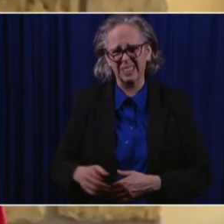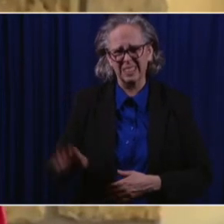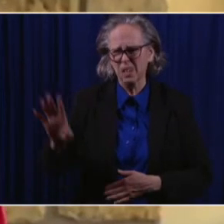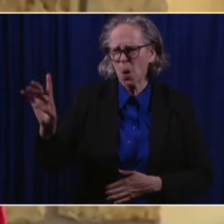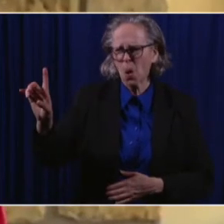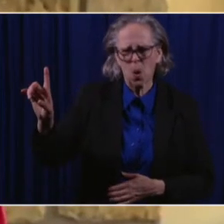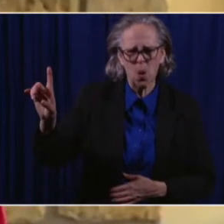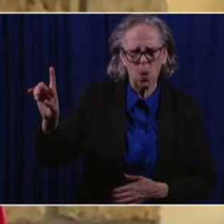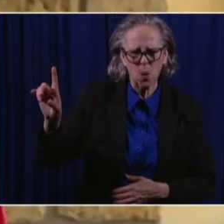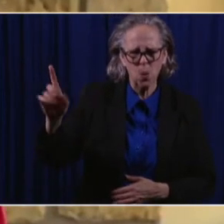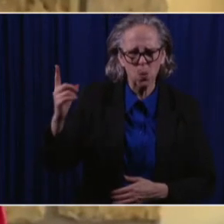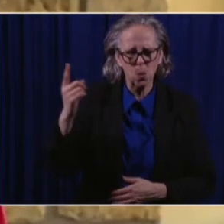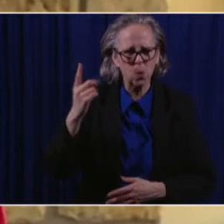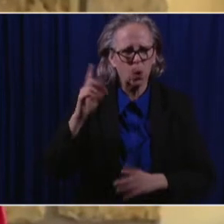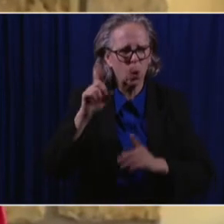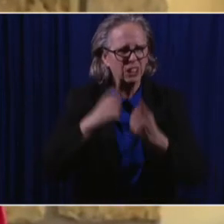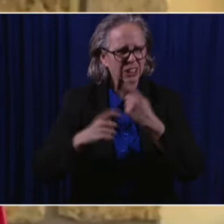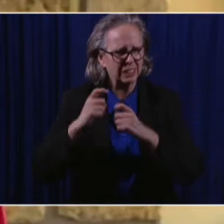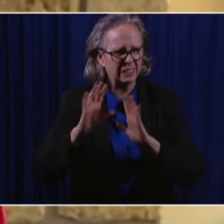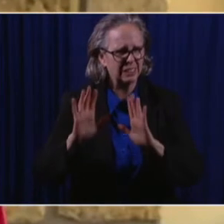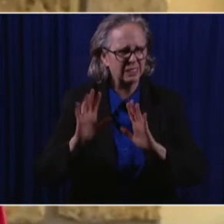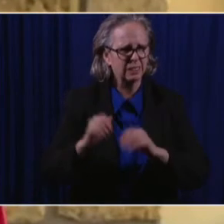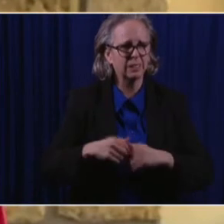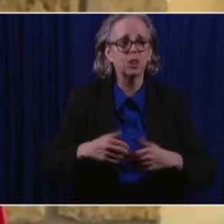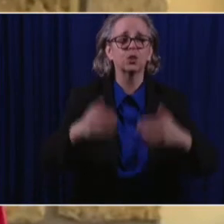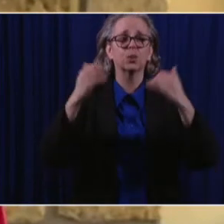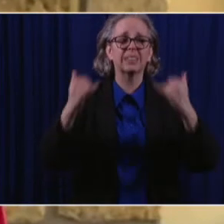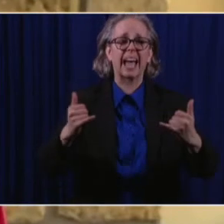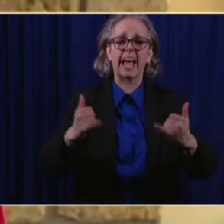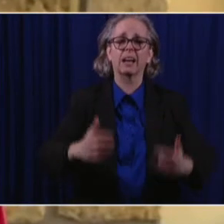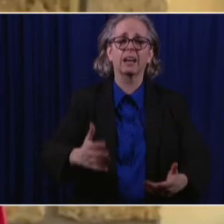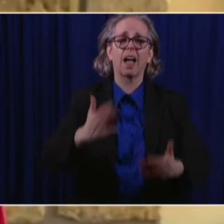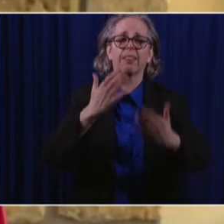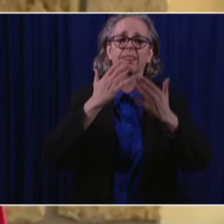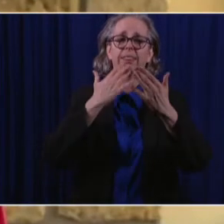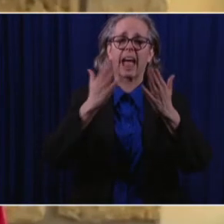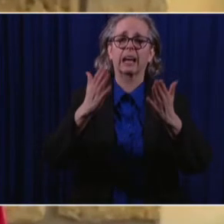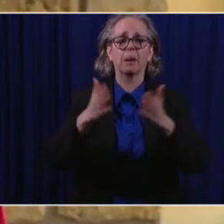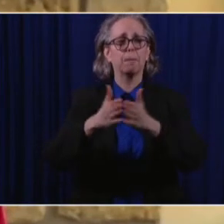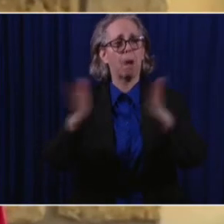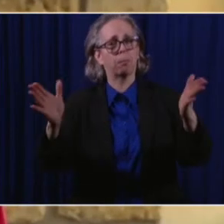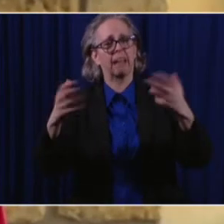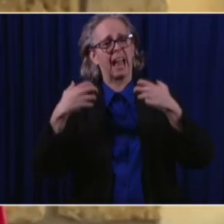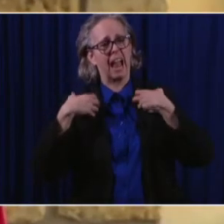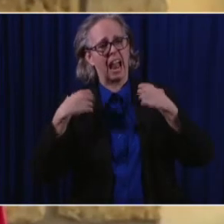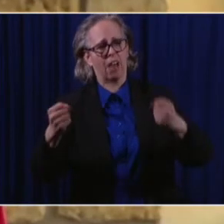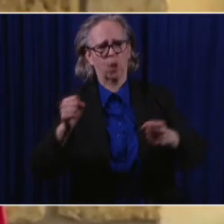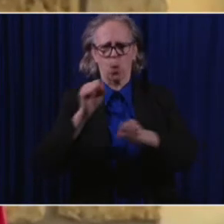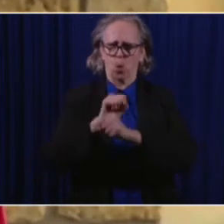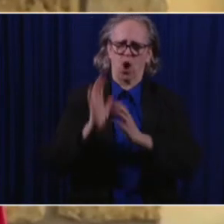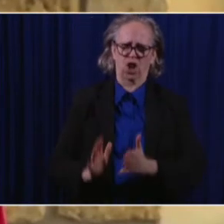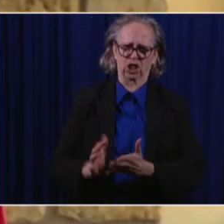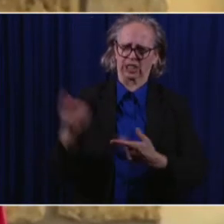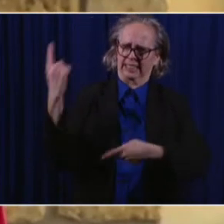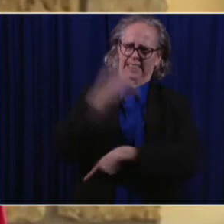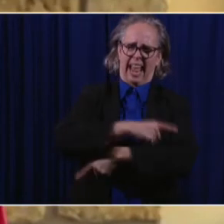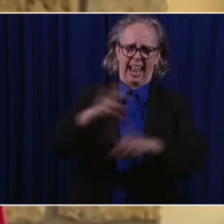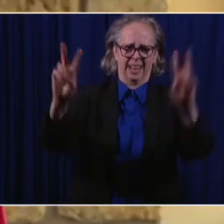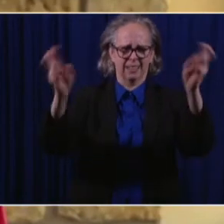is Thank a Public Health Worker Day. So I want to thank everyone who is out there, who's making a